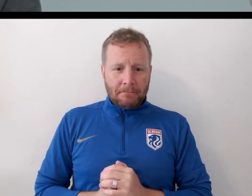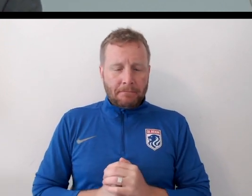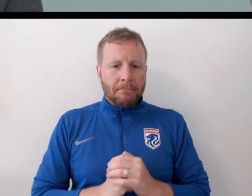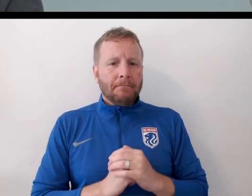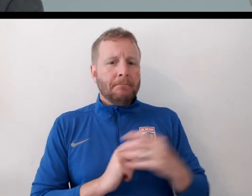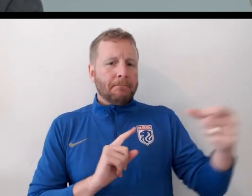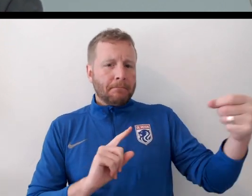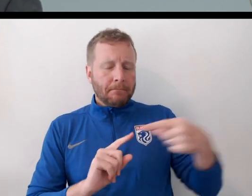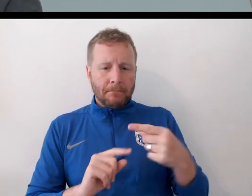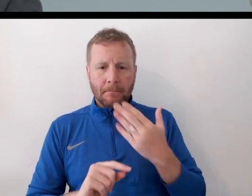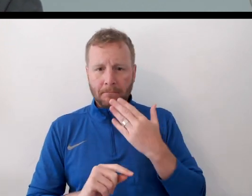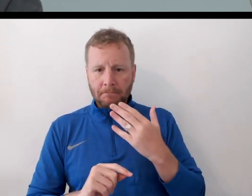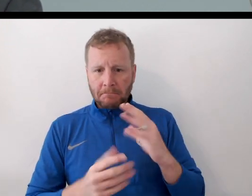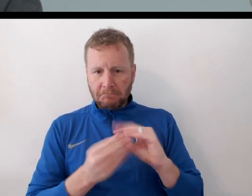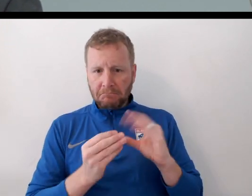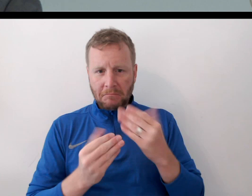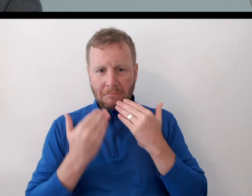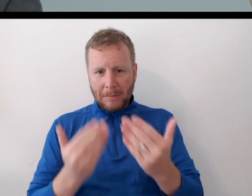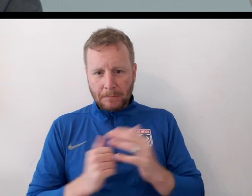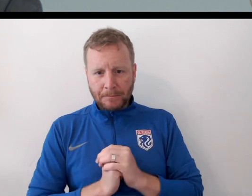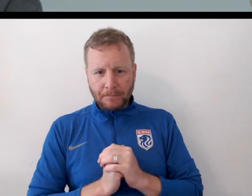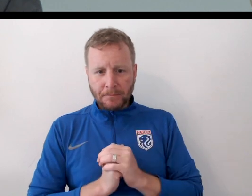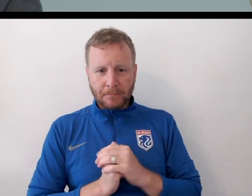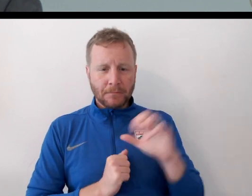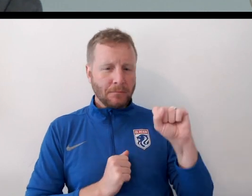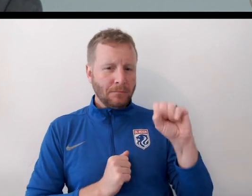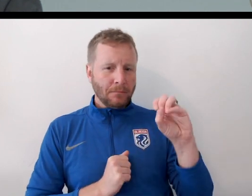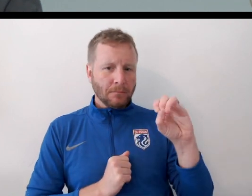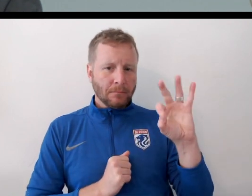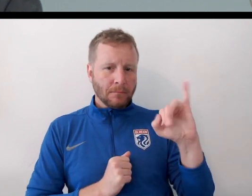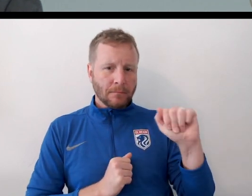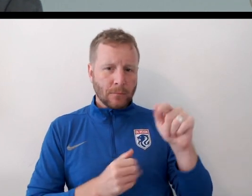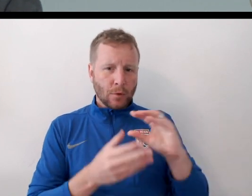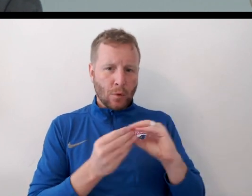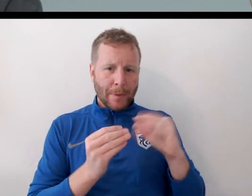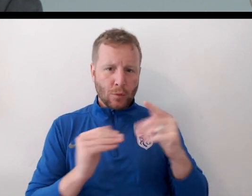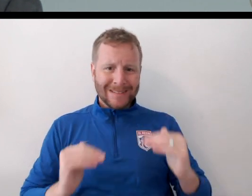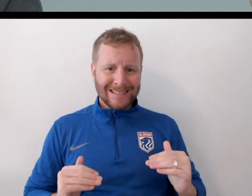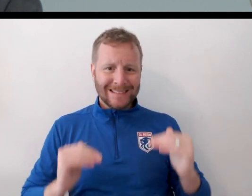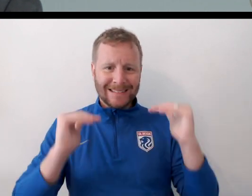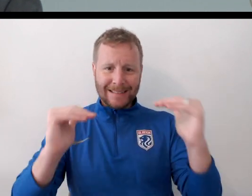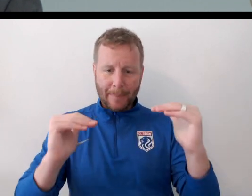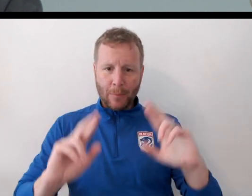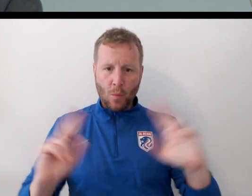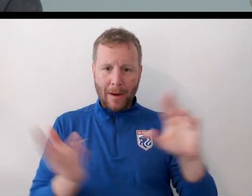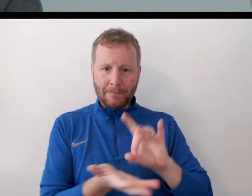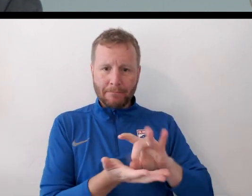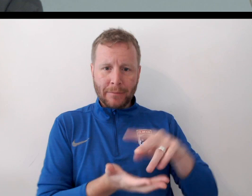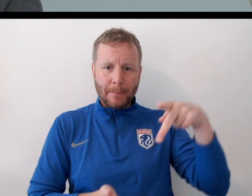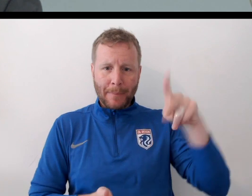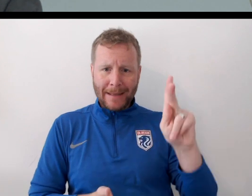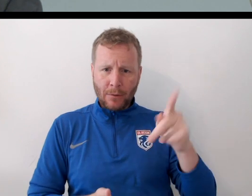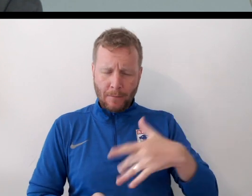Hi, Ayush from NextGen. Thank you for taking my question. Sophia, you said that you stepped up to take it and you were just